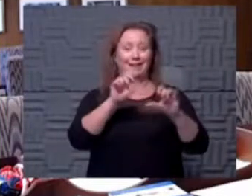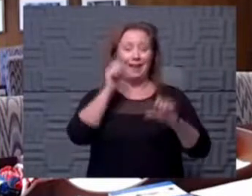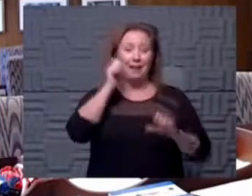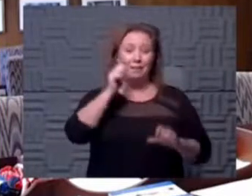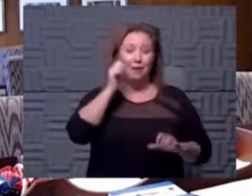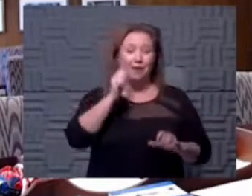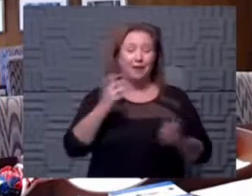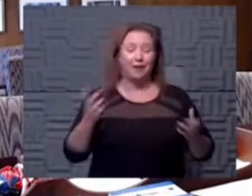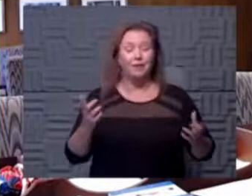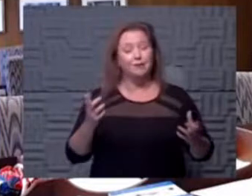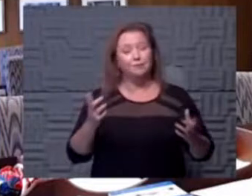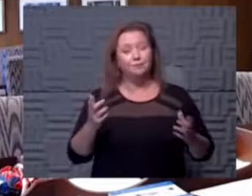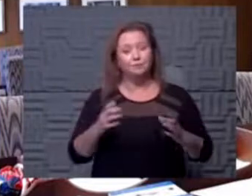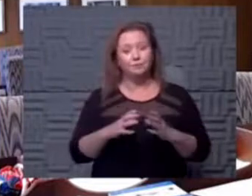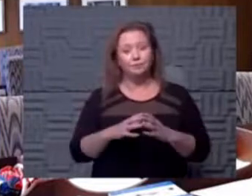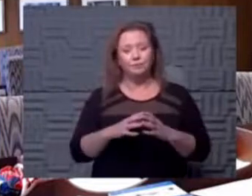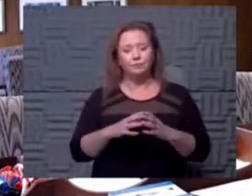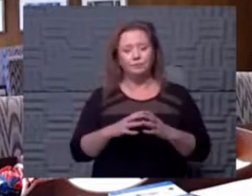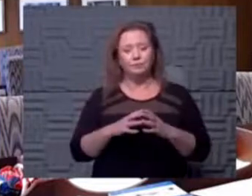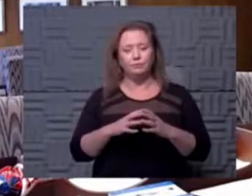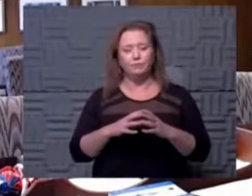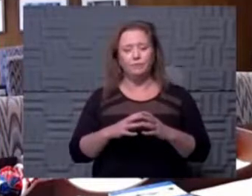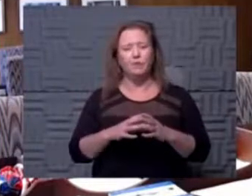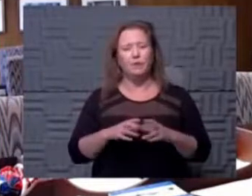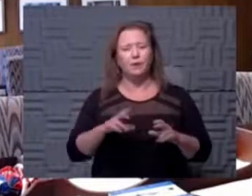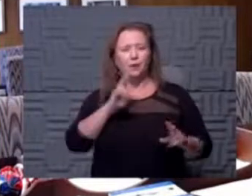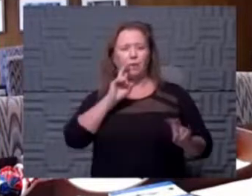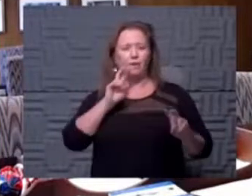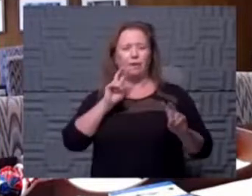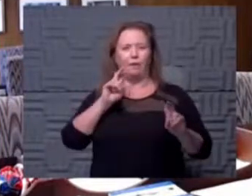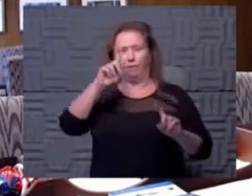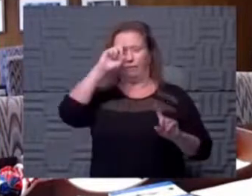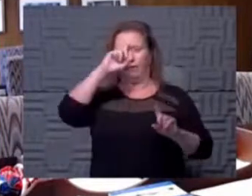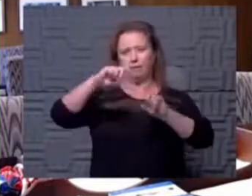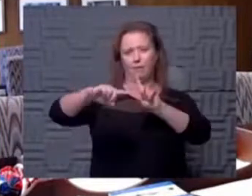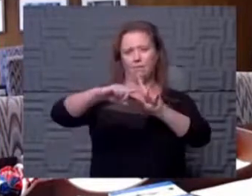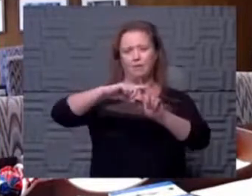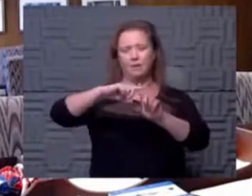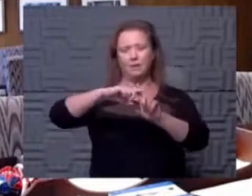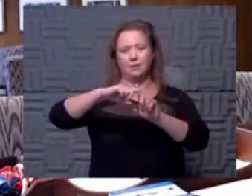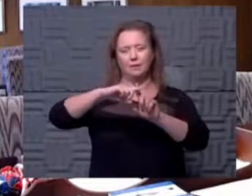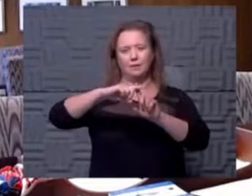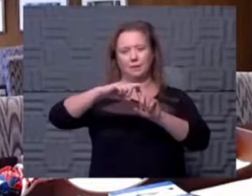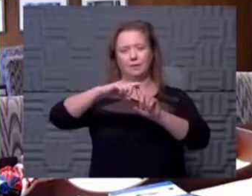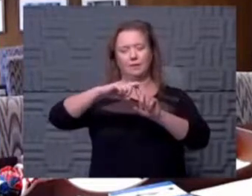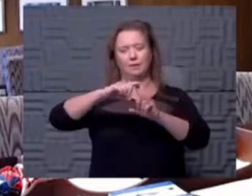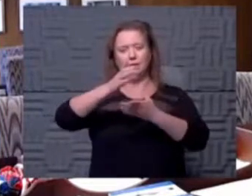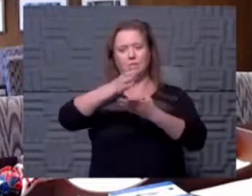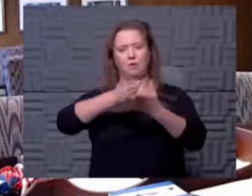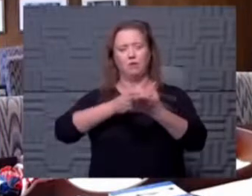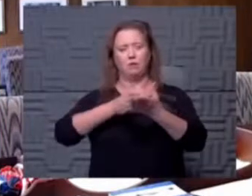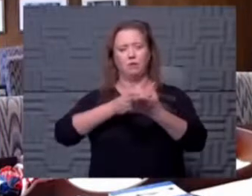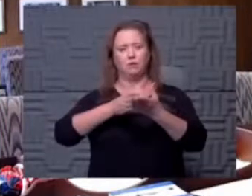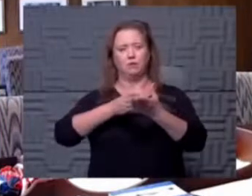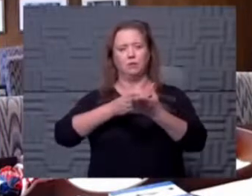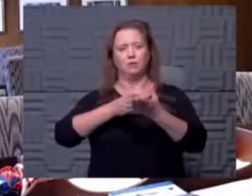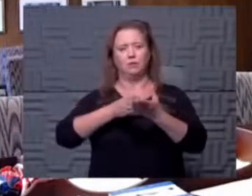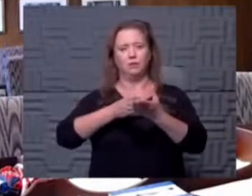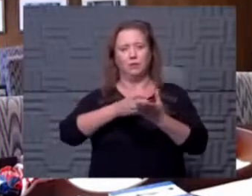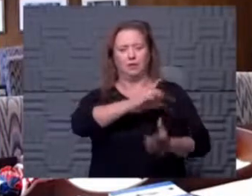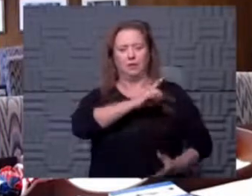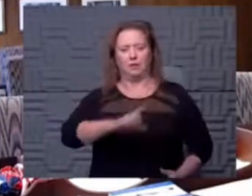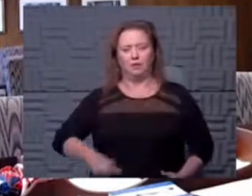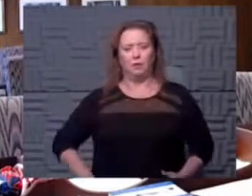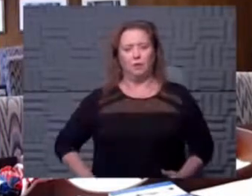So there are, I think we have to look at some of the positive elements to this that the Lord